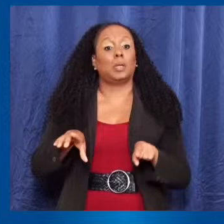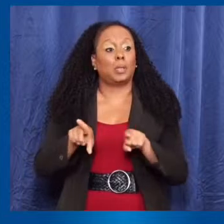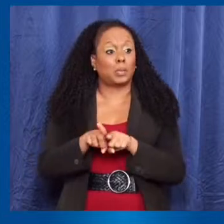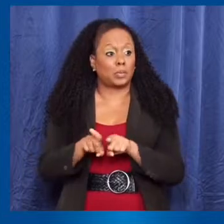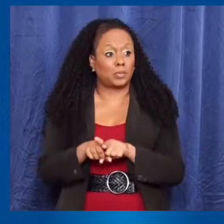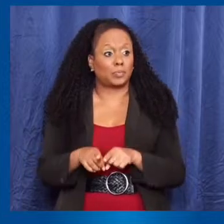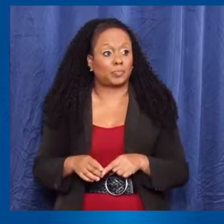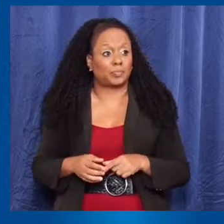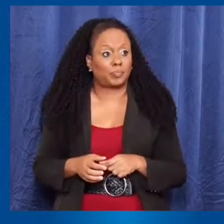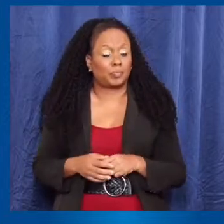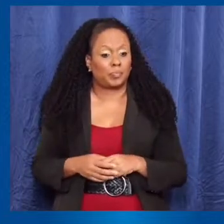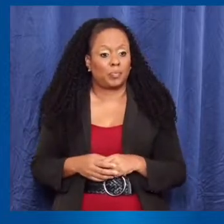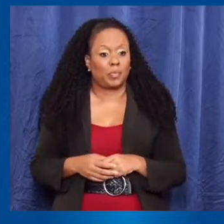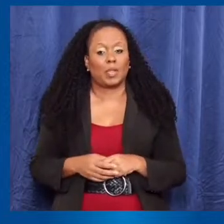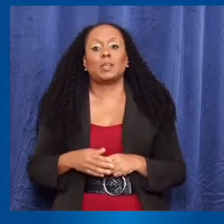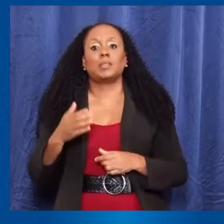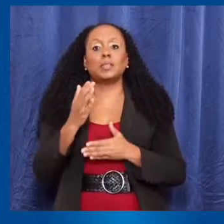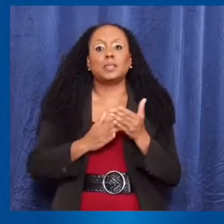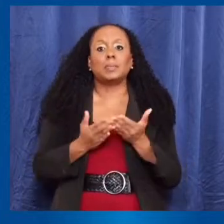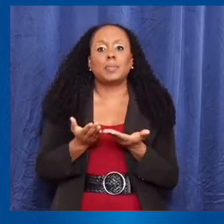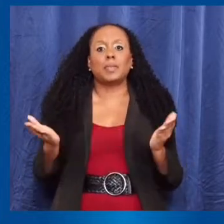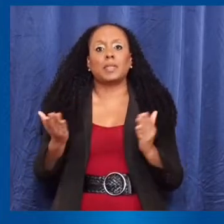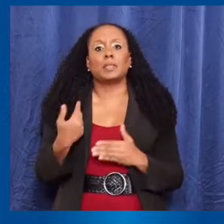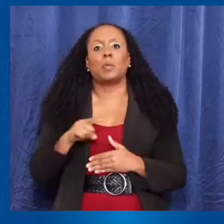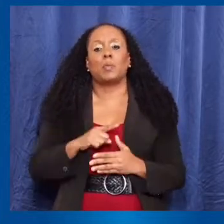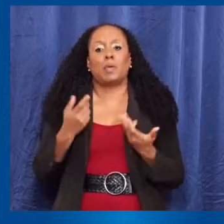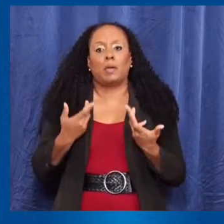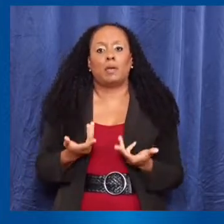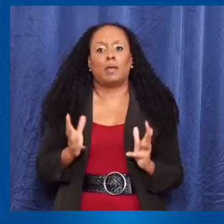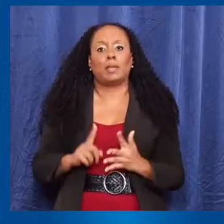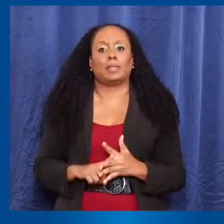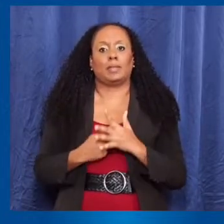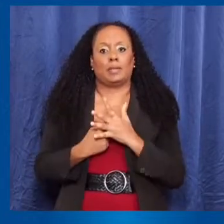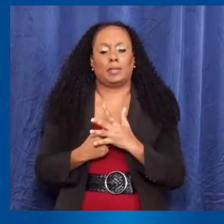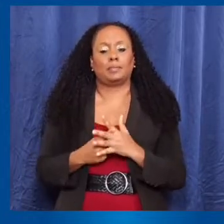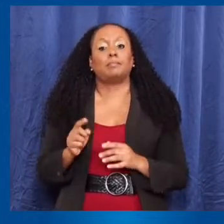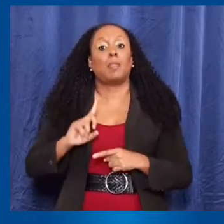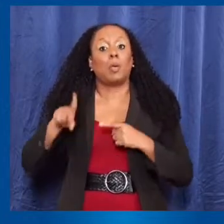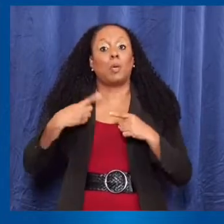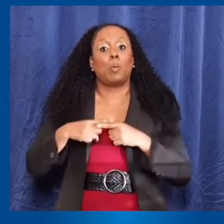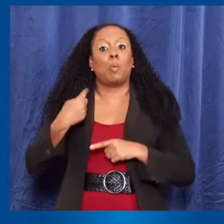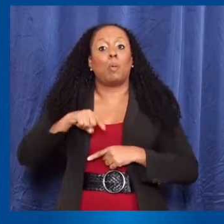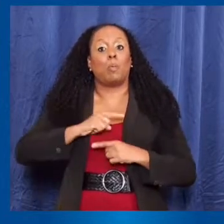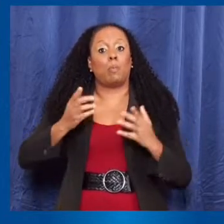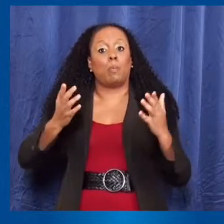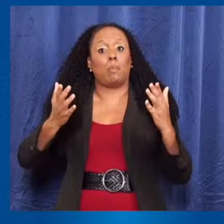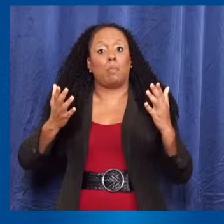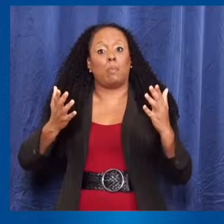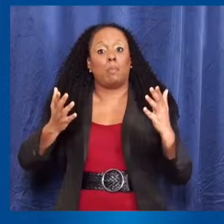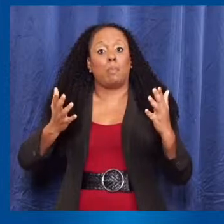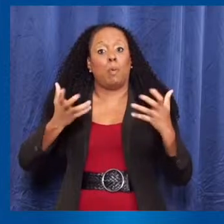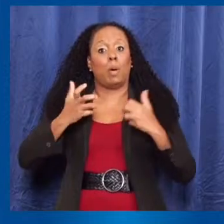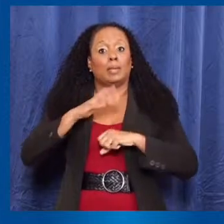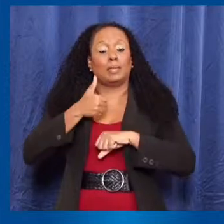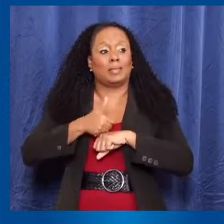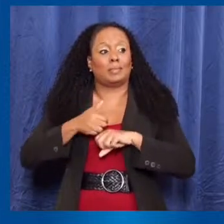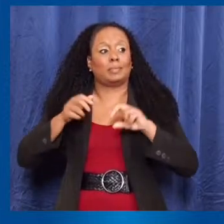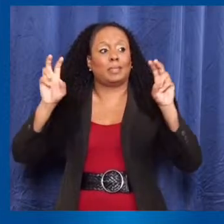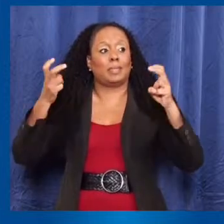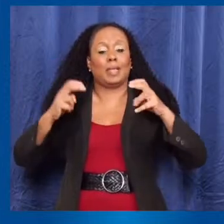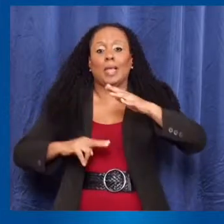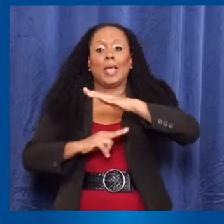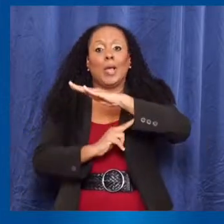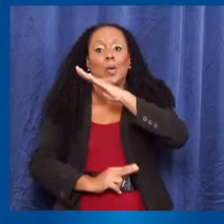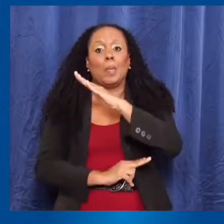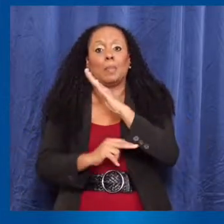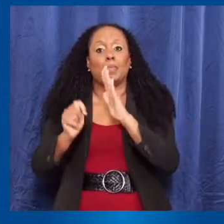to call for have started to happen. When we first settled the Bridgingtown agenda, we called for the Resilience and Sustainability Trust that the